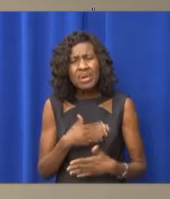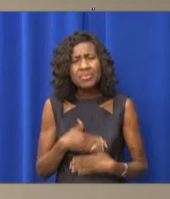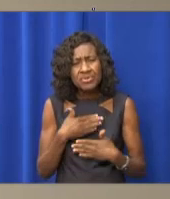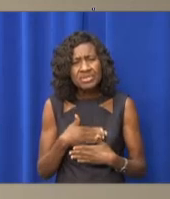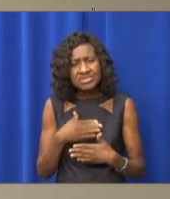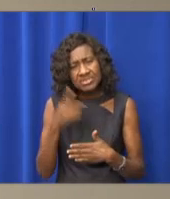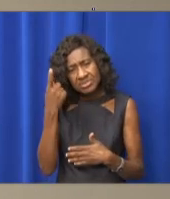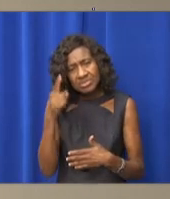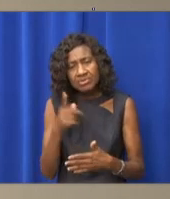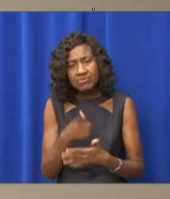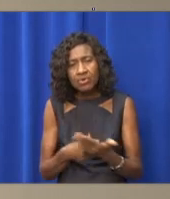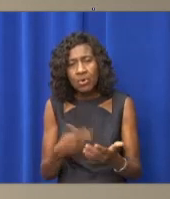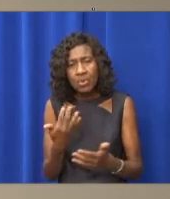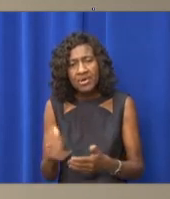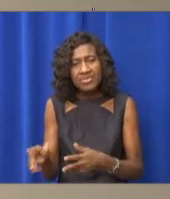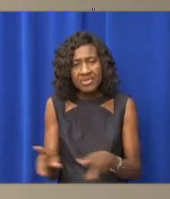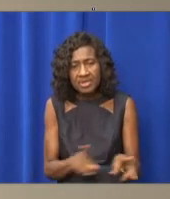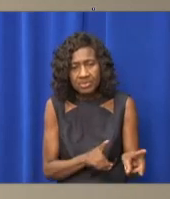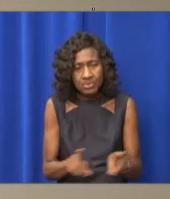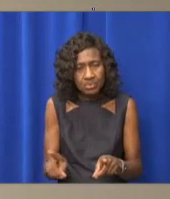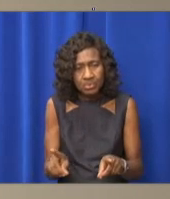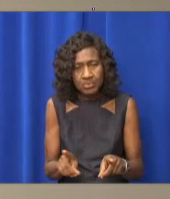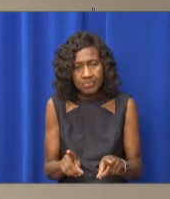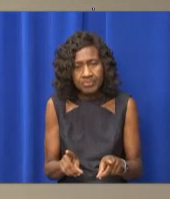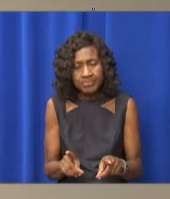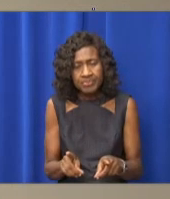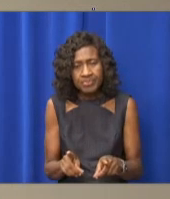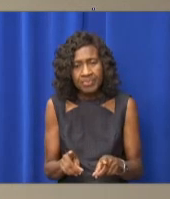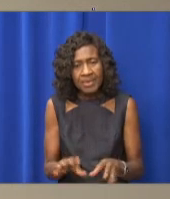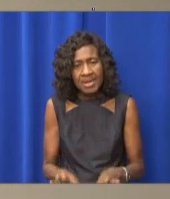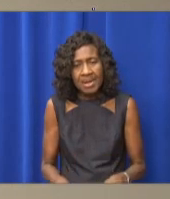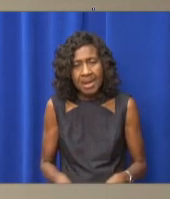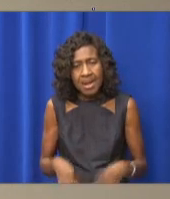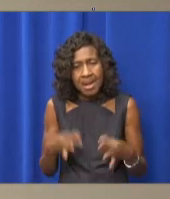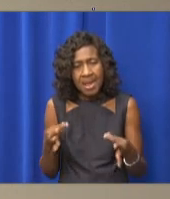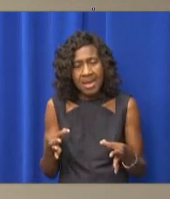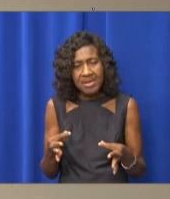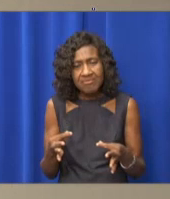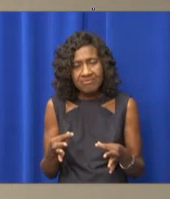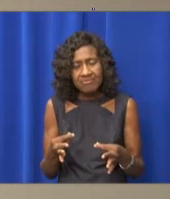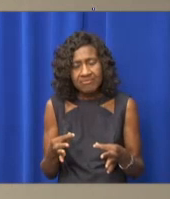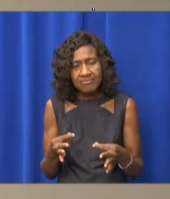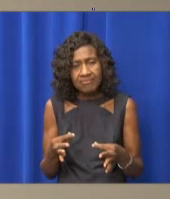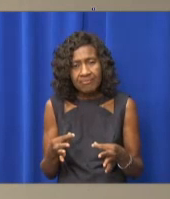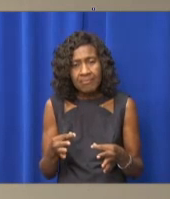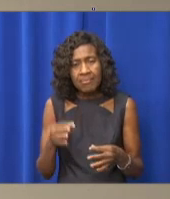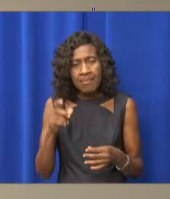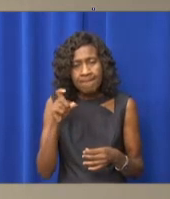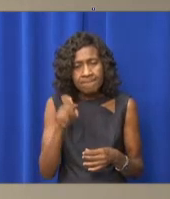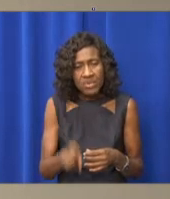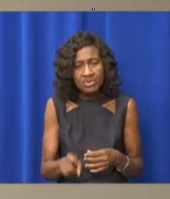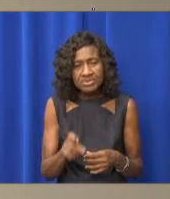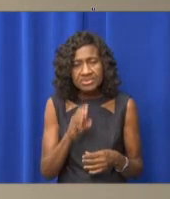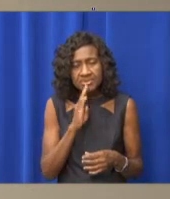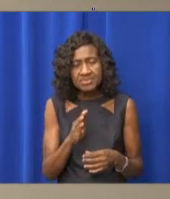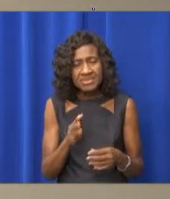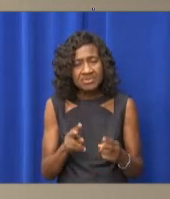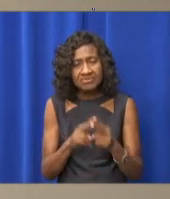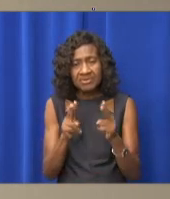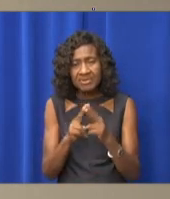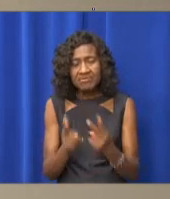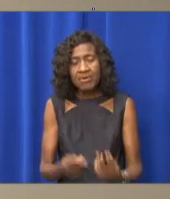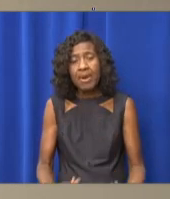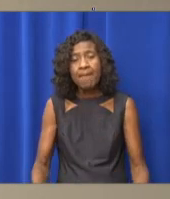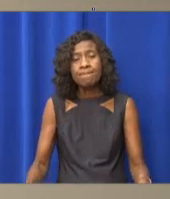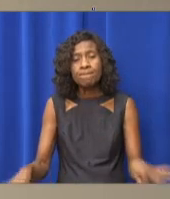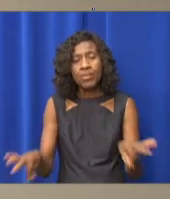we were and continue to be. Life has to be supreme and of paramount